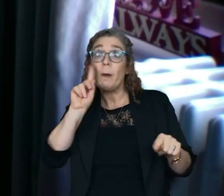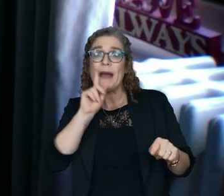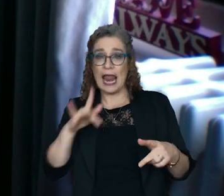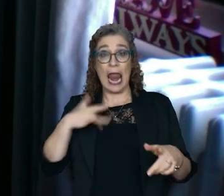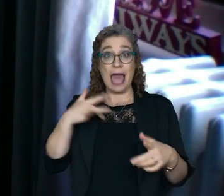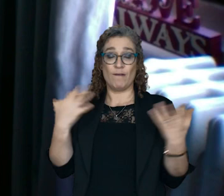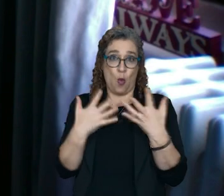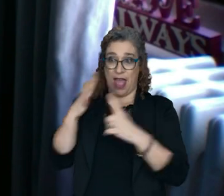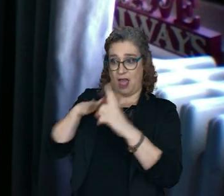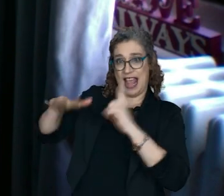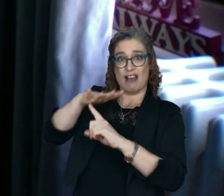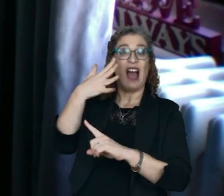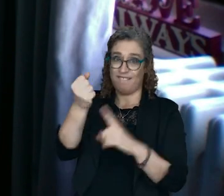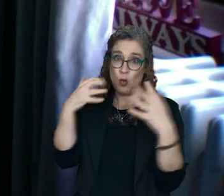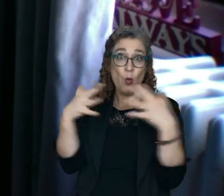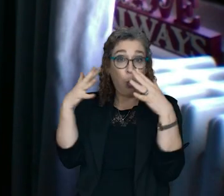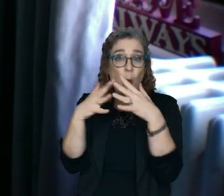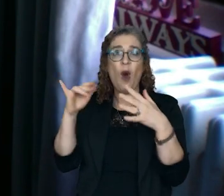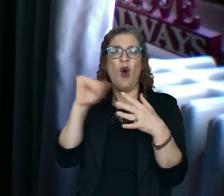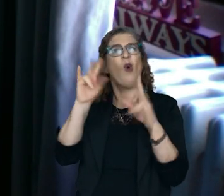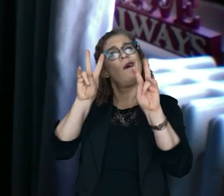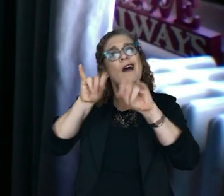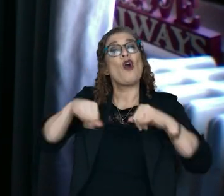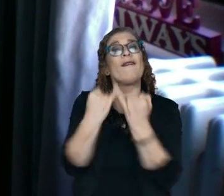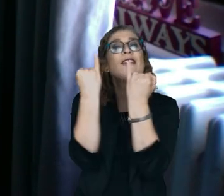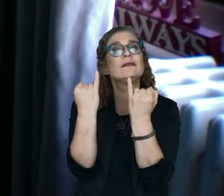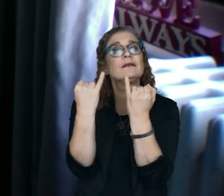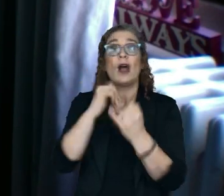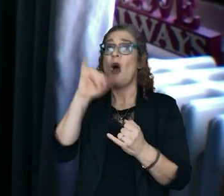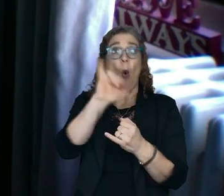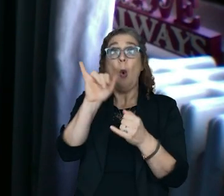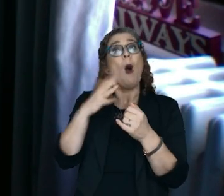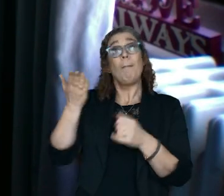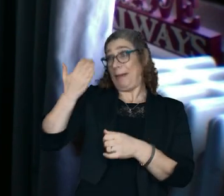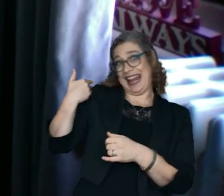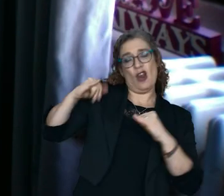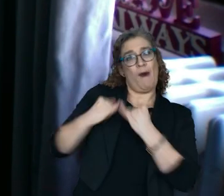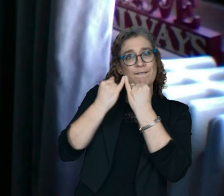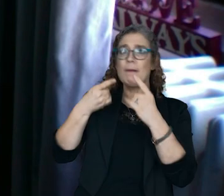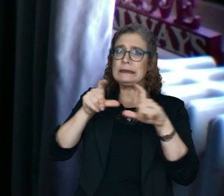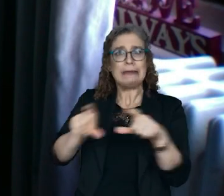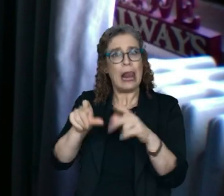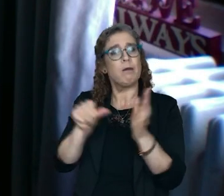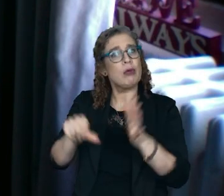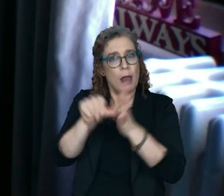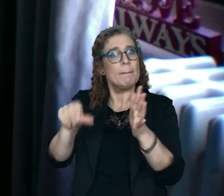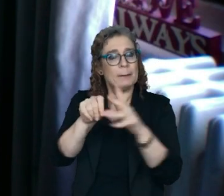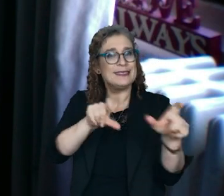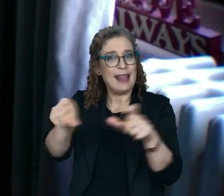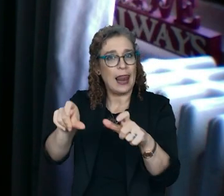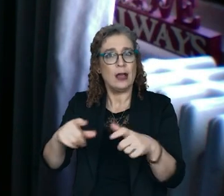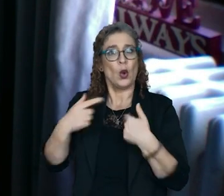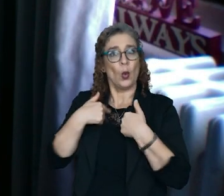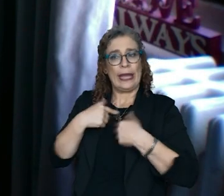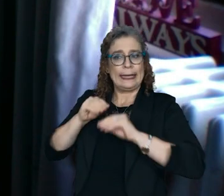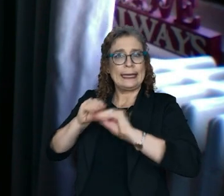post-conflict areas. We offer some form of reconciliation which they themselves